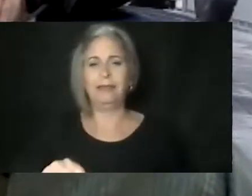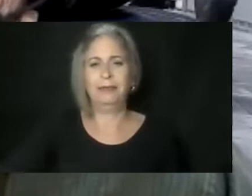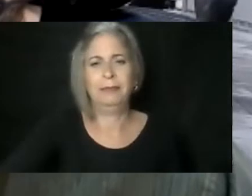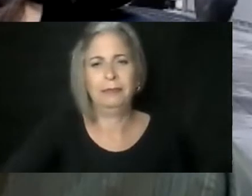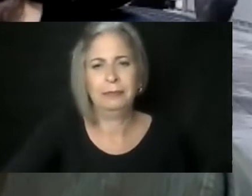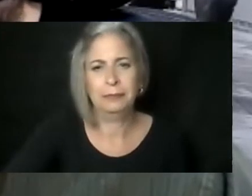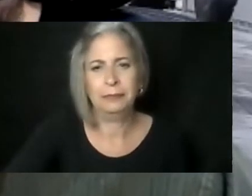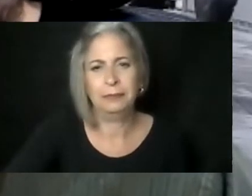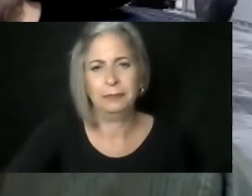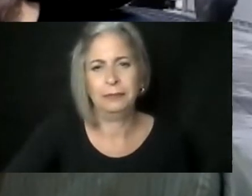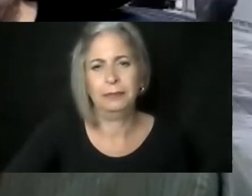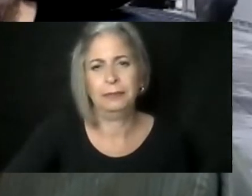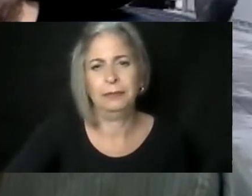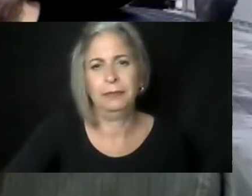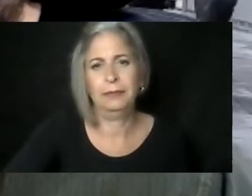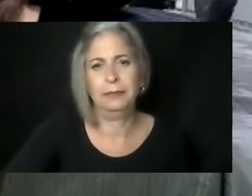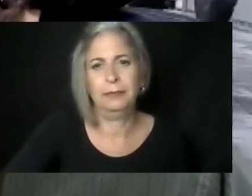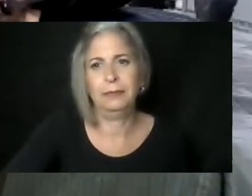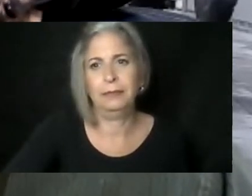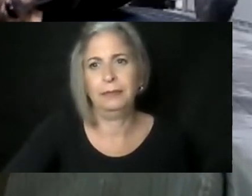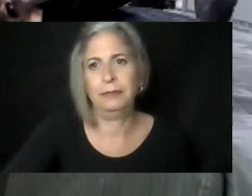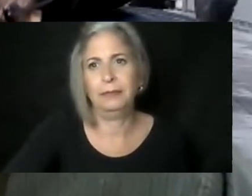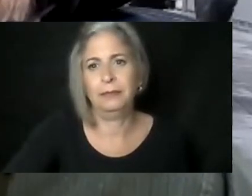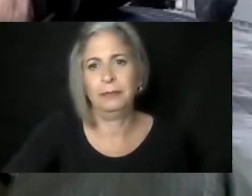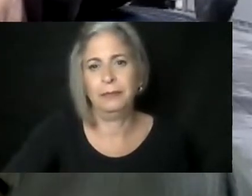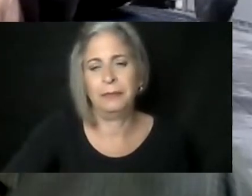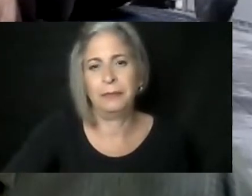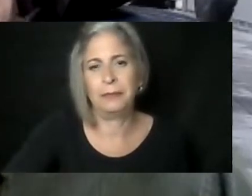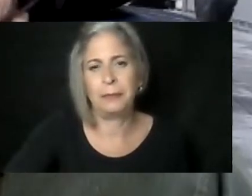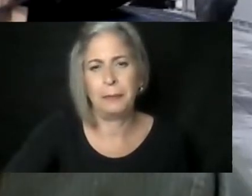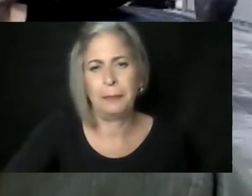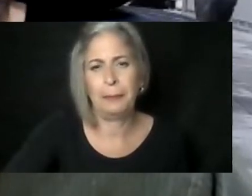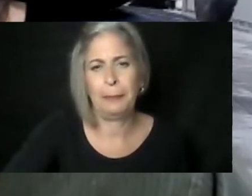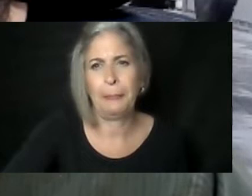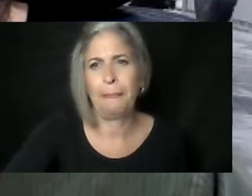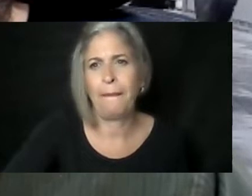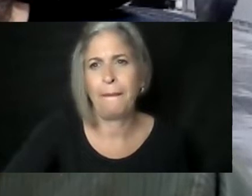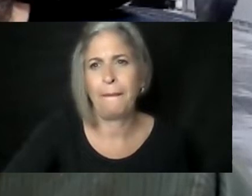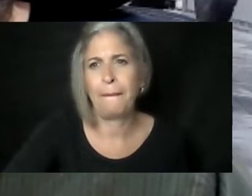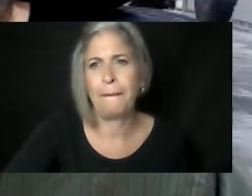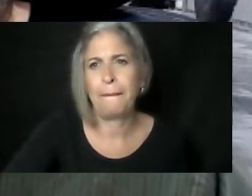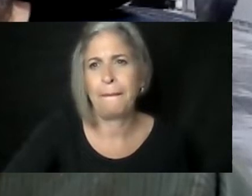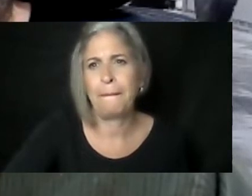And we'll get some screen reader audio and go over a little bit of how all this works.